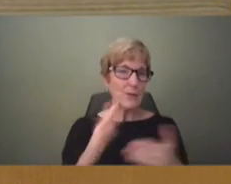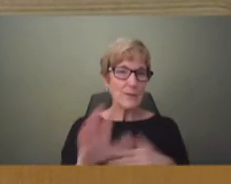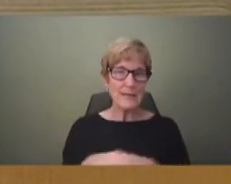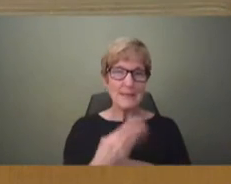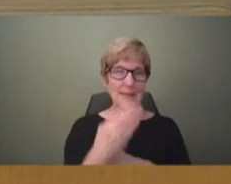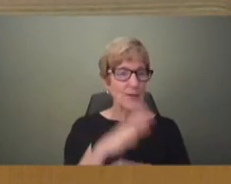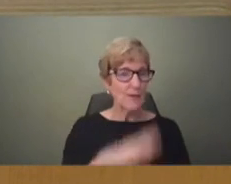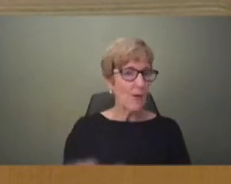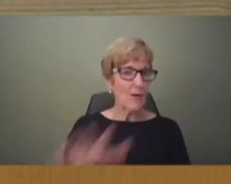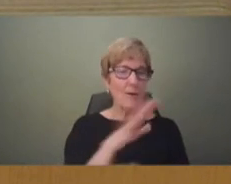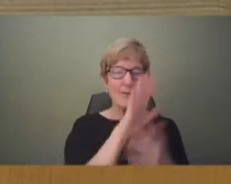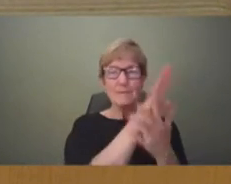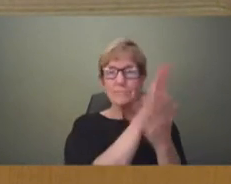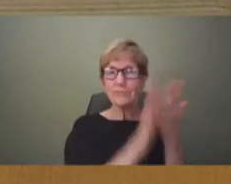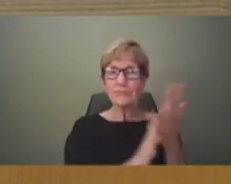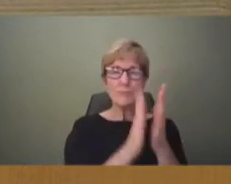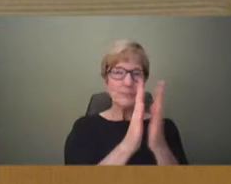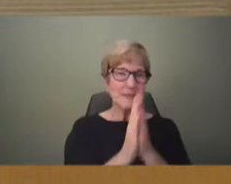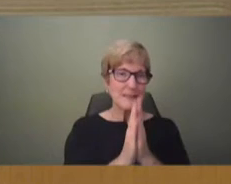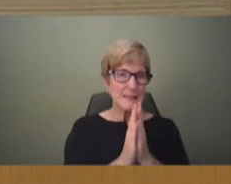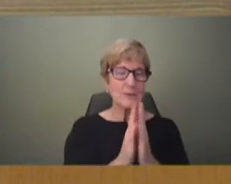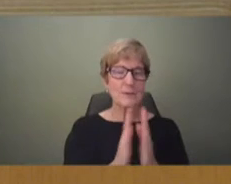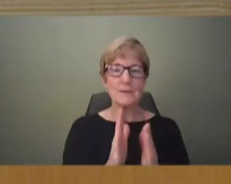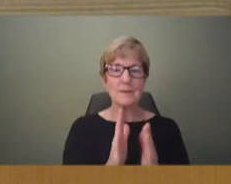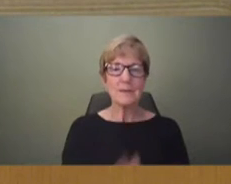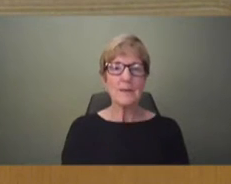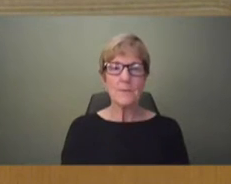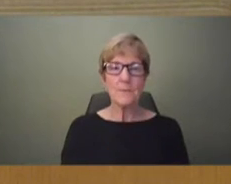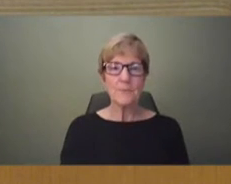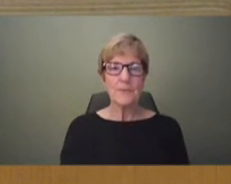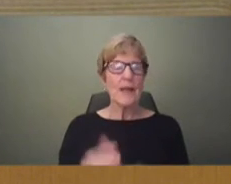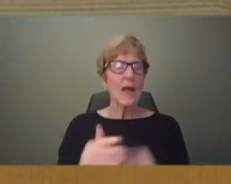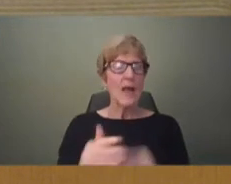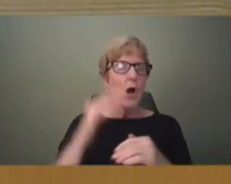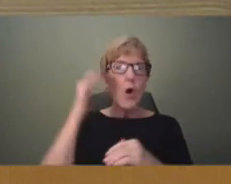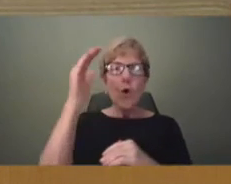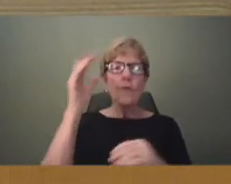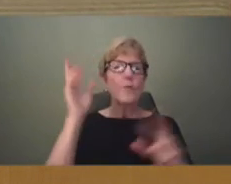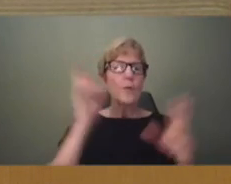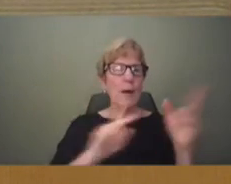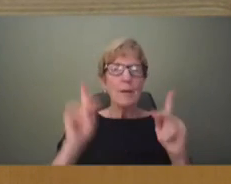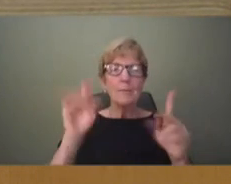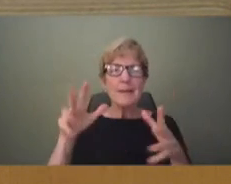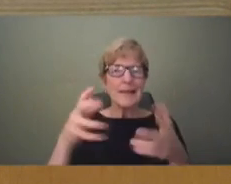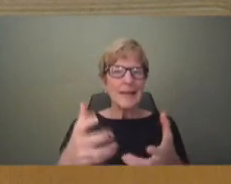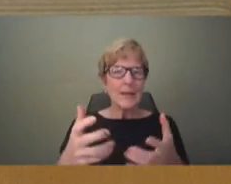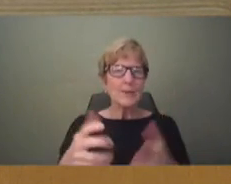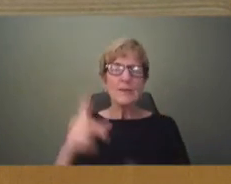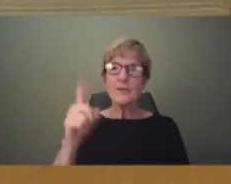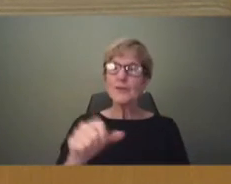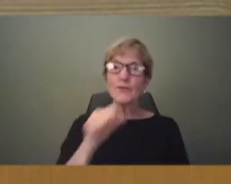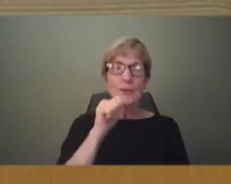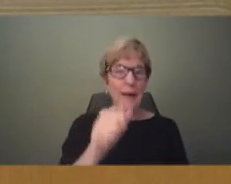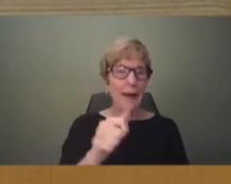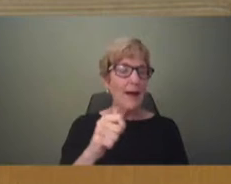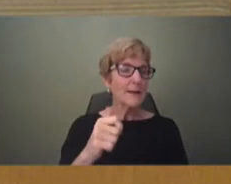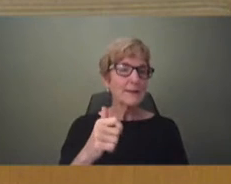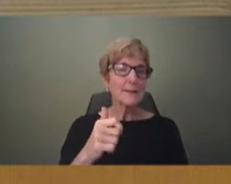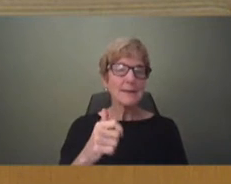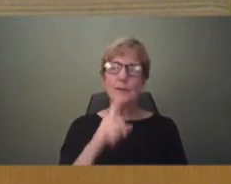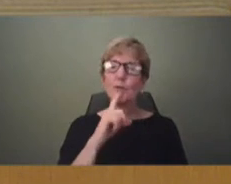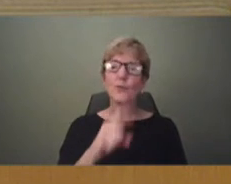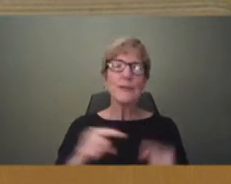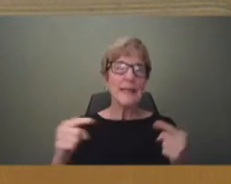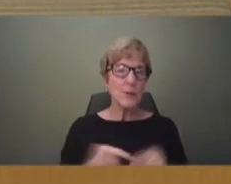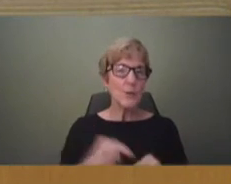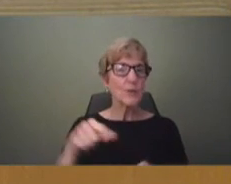petitions that I've seen it's like overpopulating areas that really shouldn't be You're really hurting quality